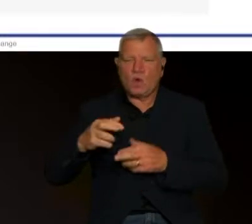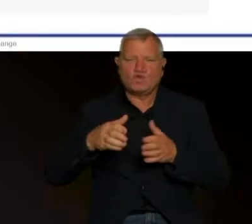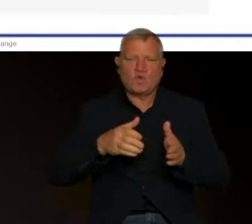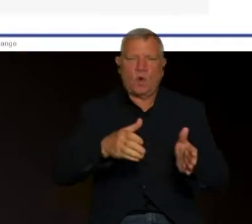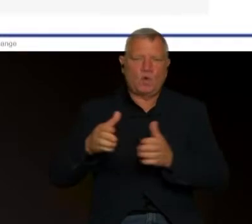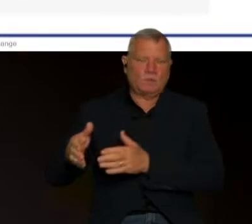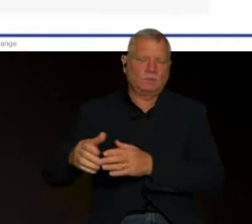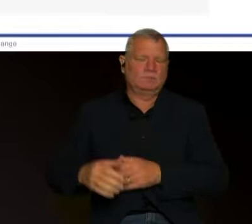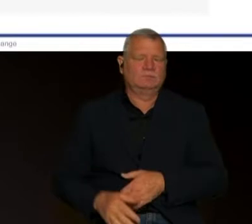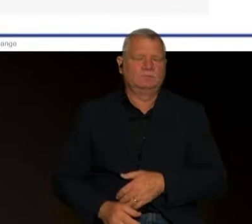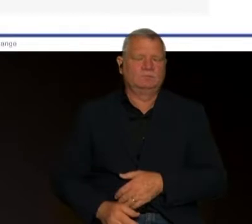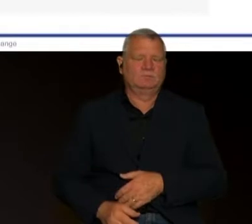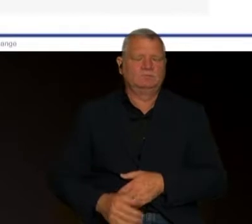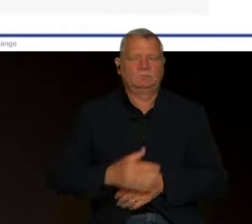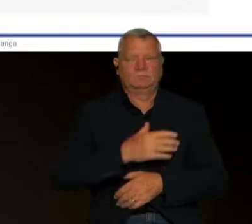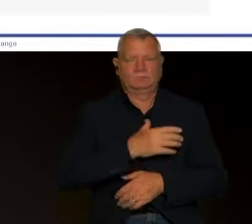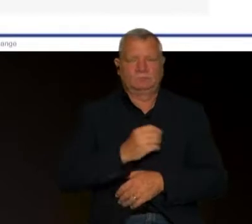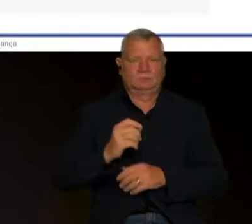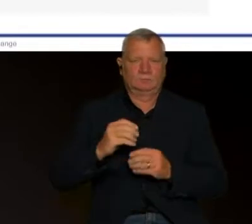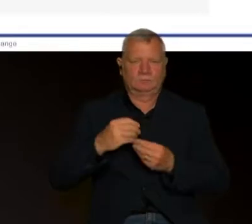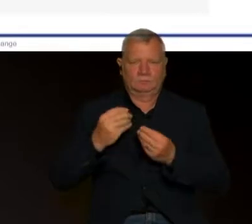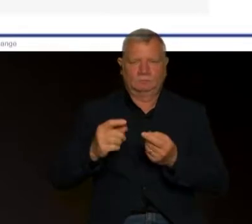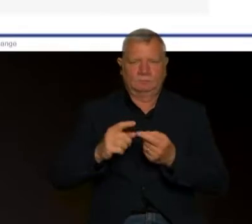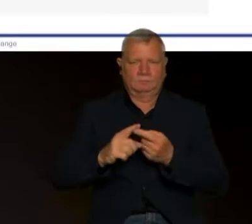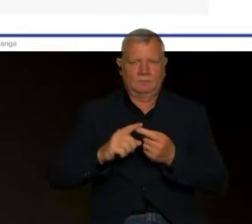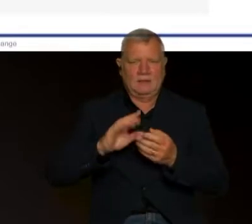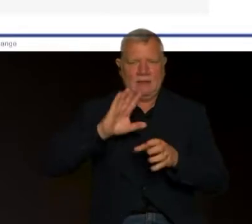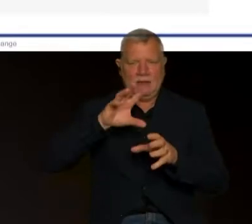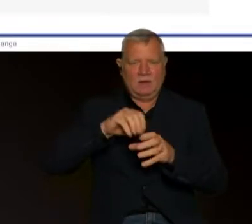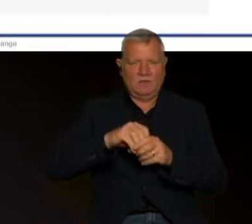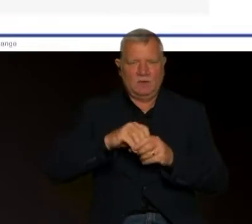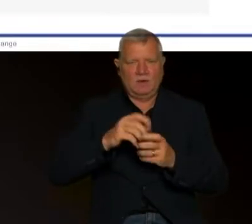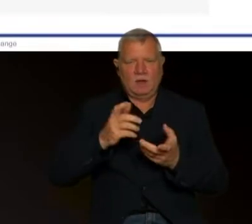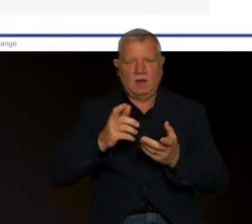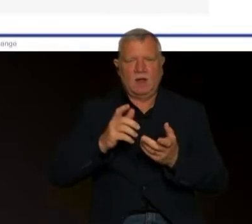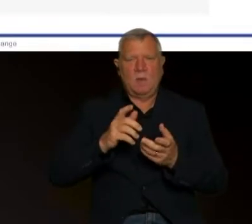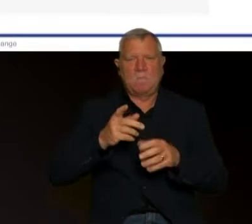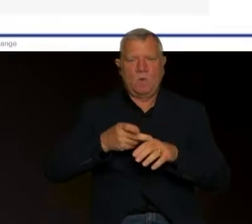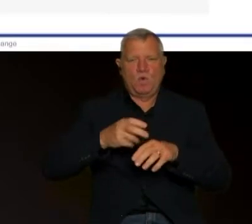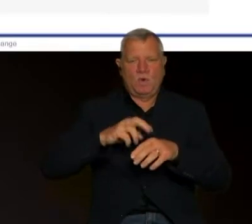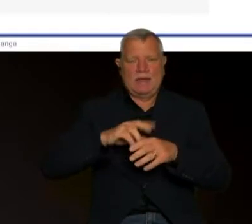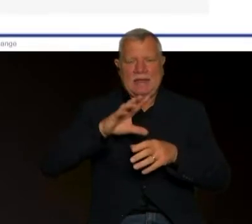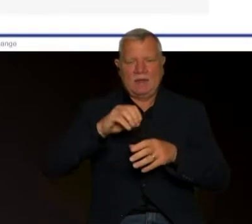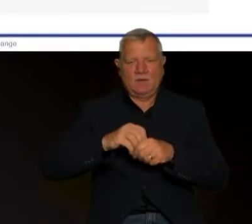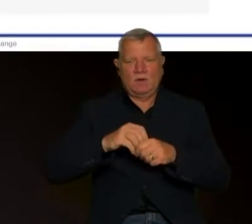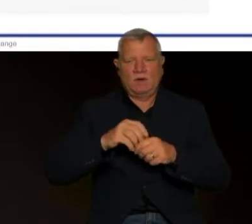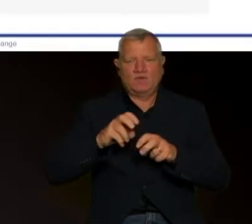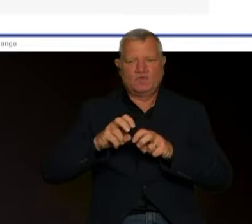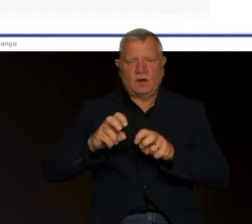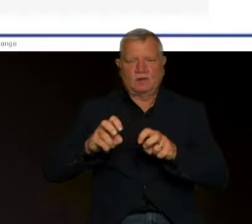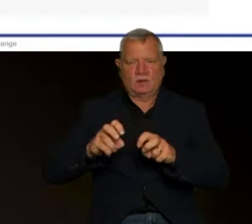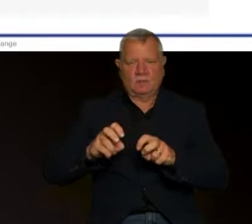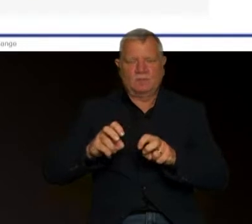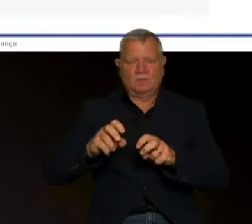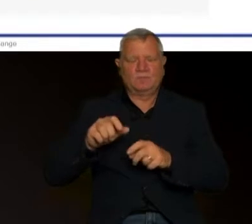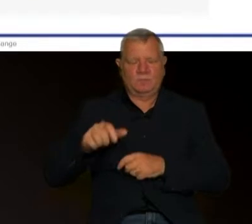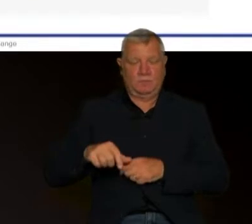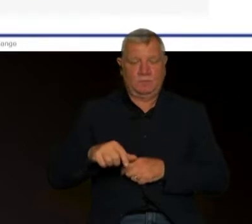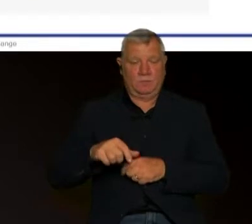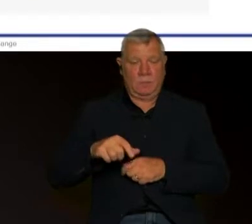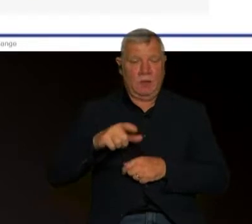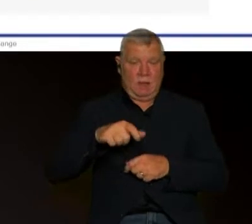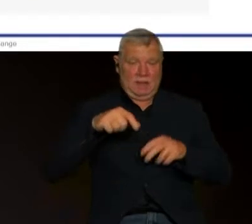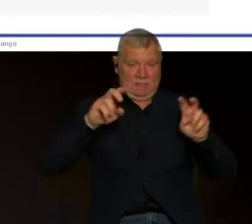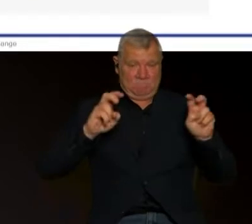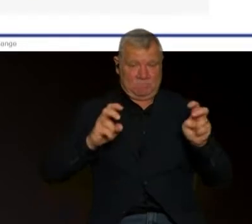complete transfer of its transit assets to the Puerto Rico Integrated Transit Authority. This effort, known as the Transportation Sector